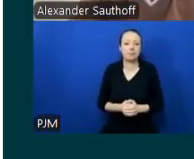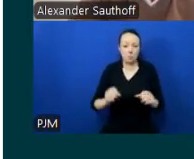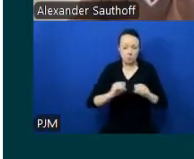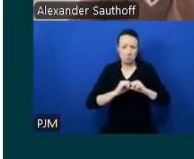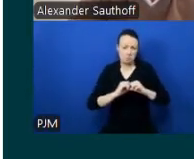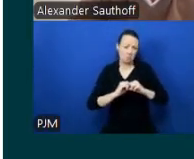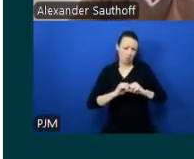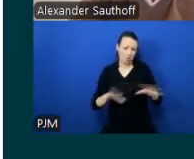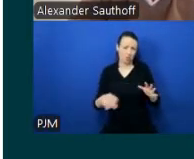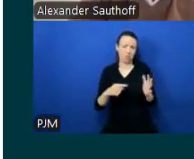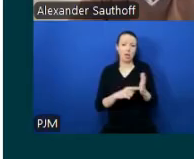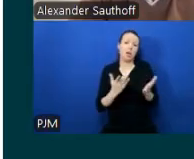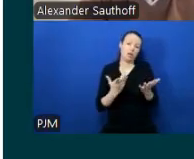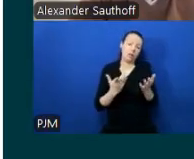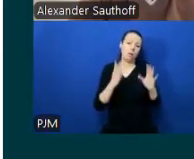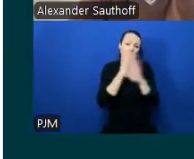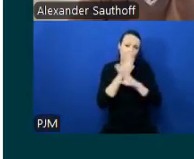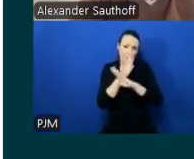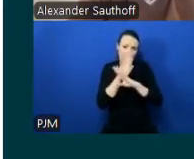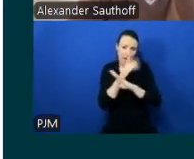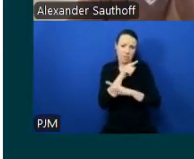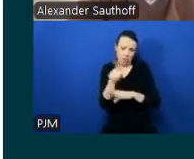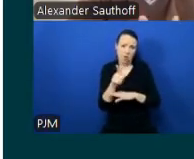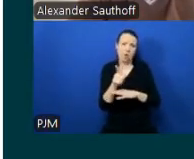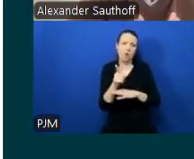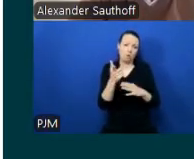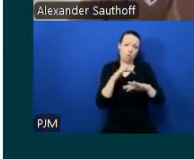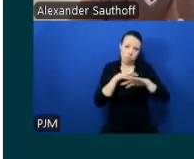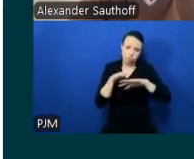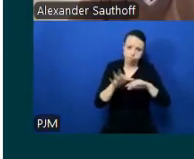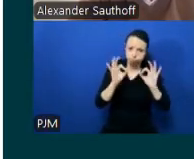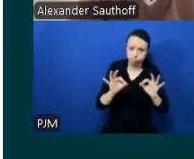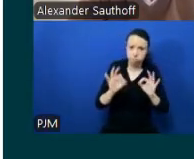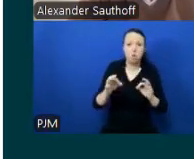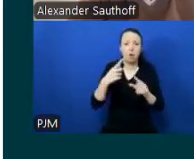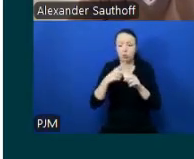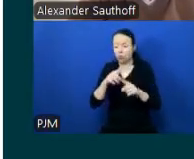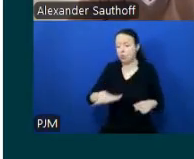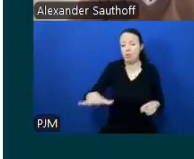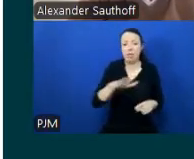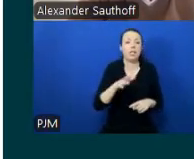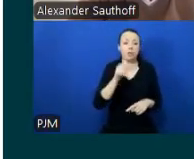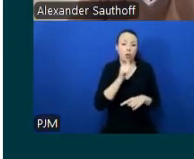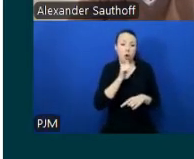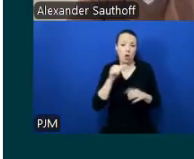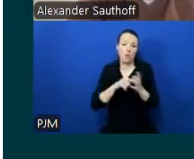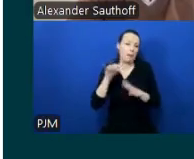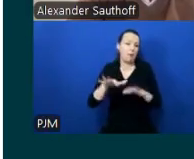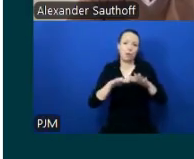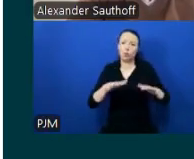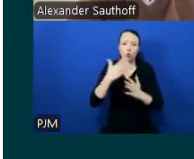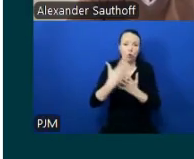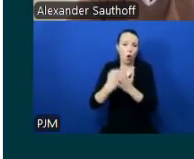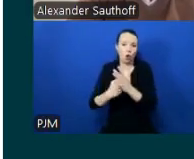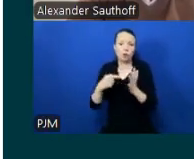multifunctional green spaces bring a wide range of social and also ecological benefits. Of course, they